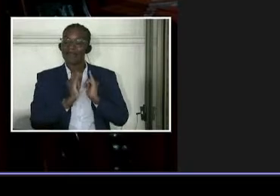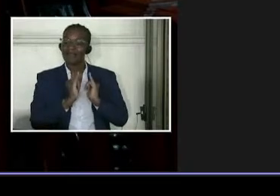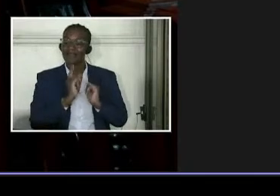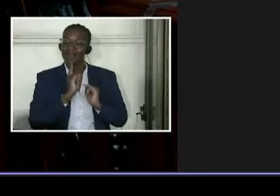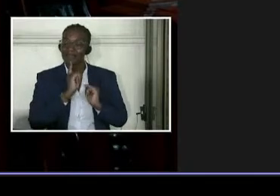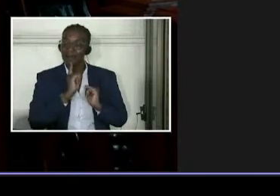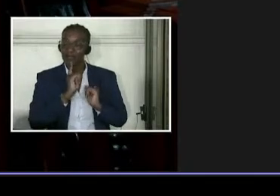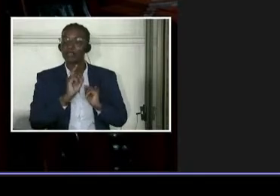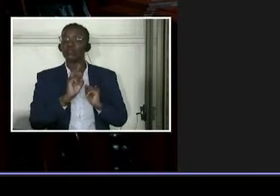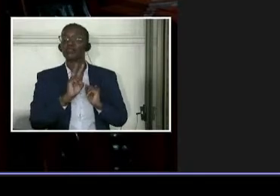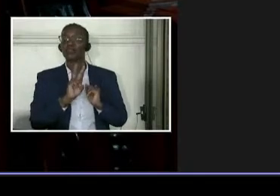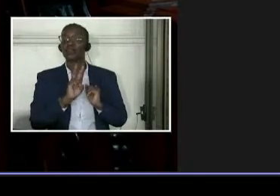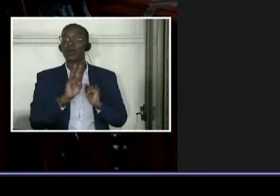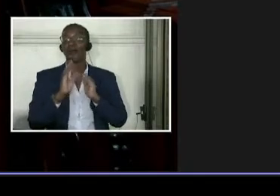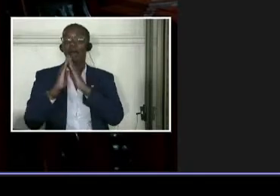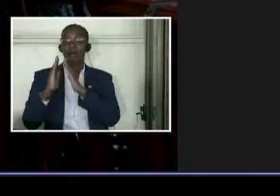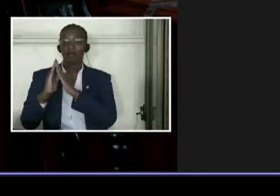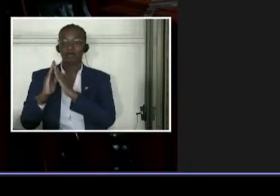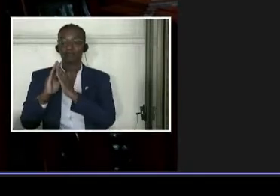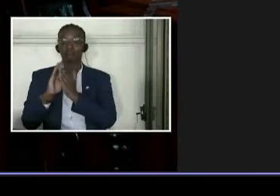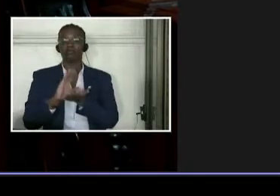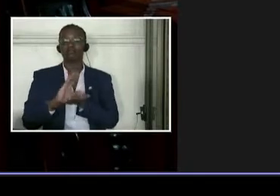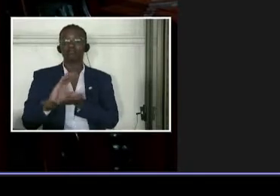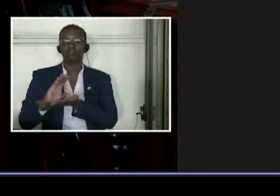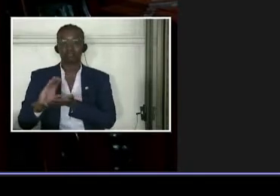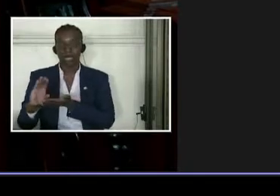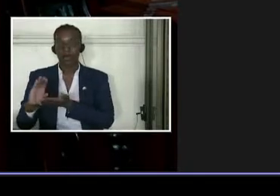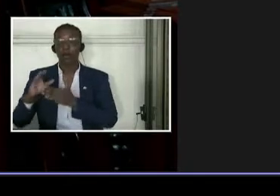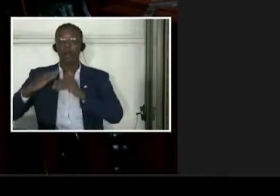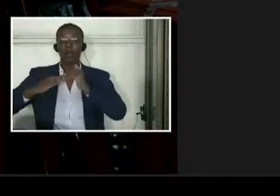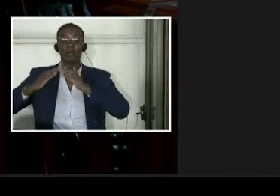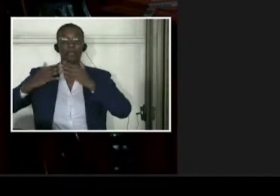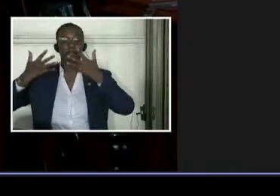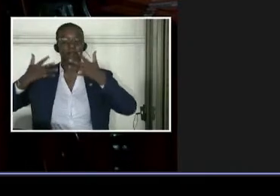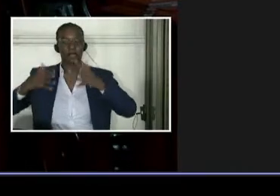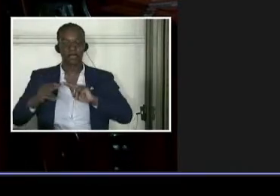11,280 fully subsidized houses, the units that we have built in